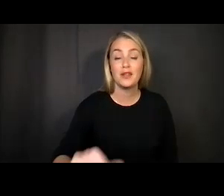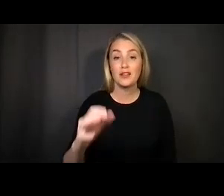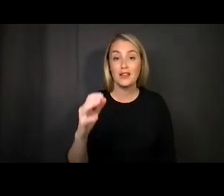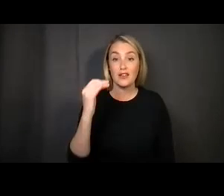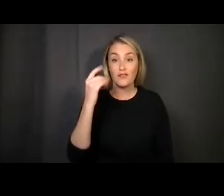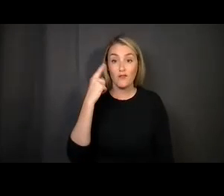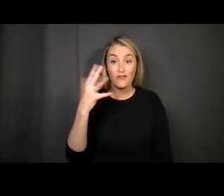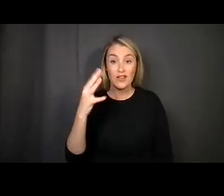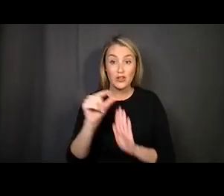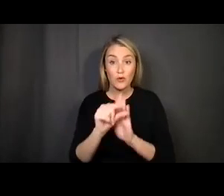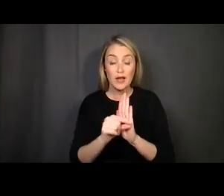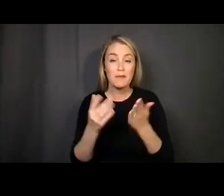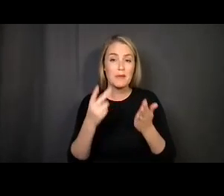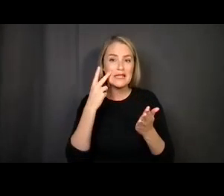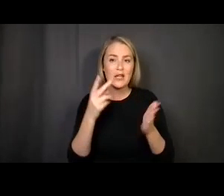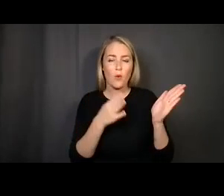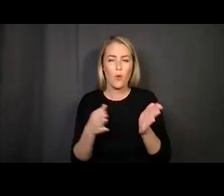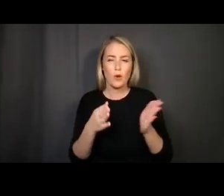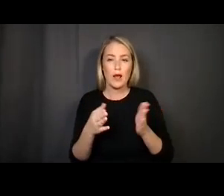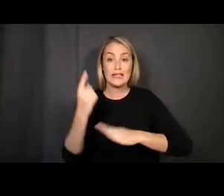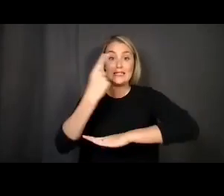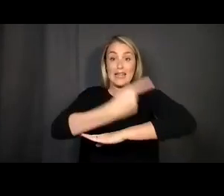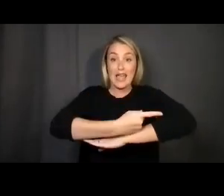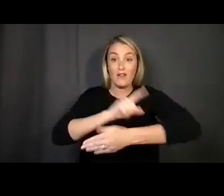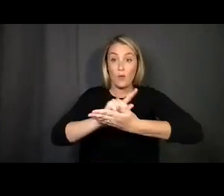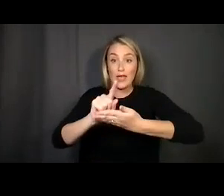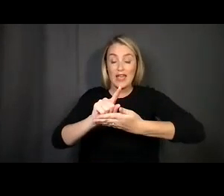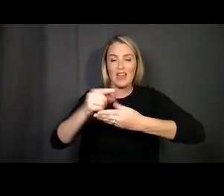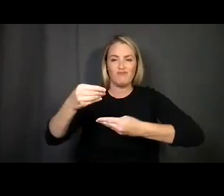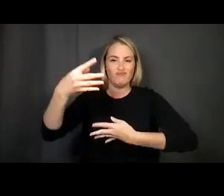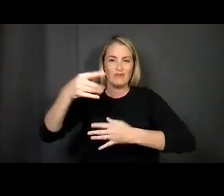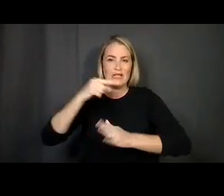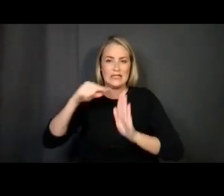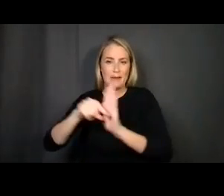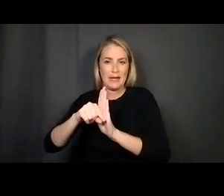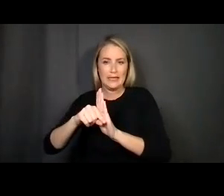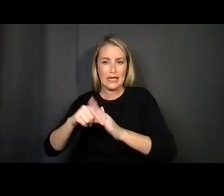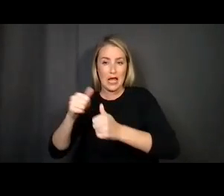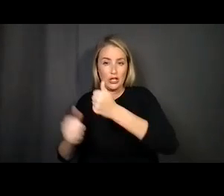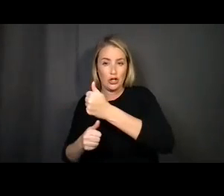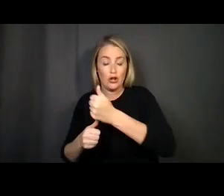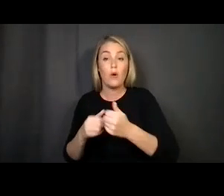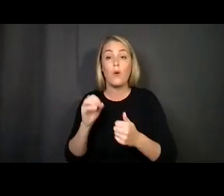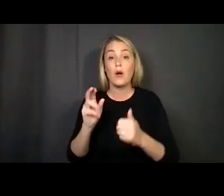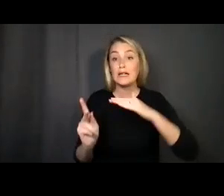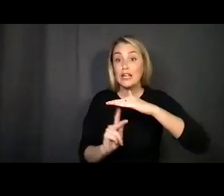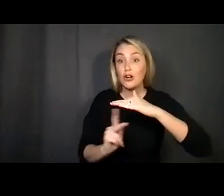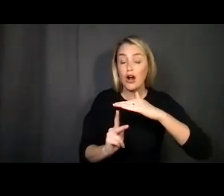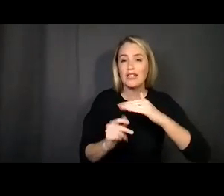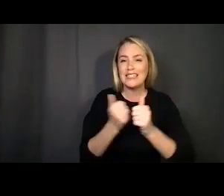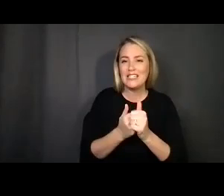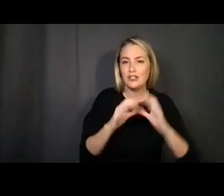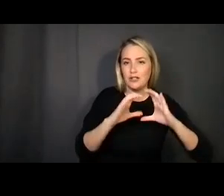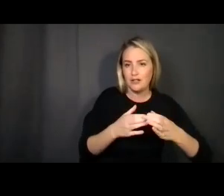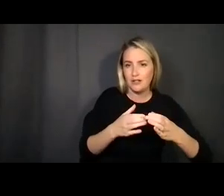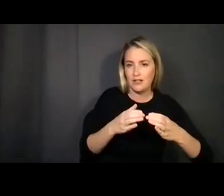you'll see the different assignments underneath. In kindergarten, they have it organized by the unit of study. So each module is a unit